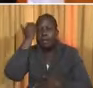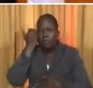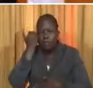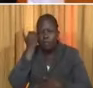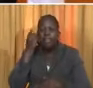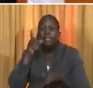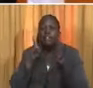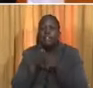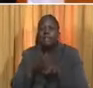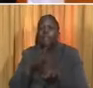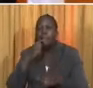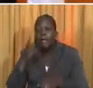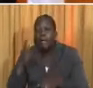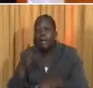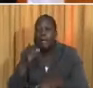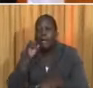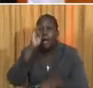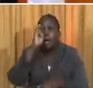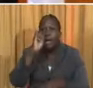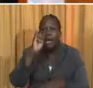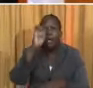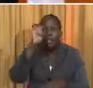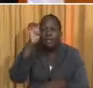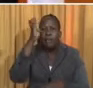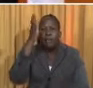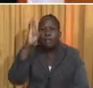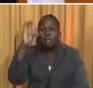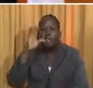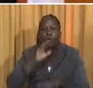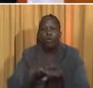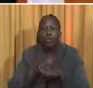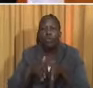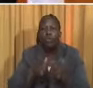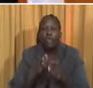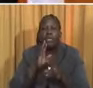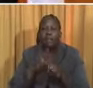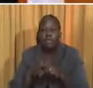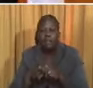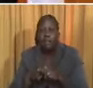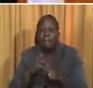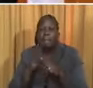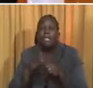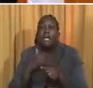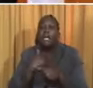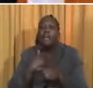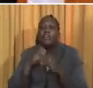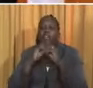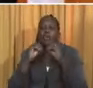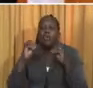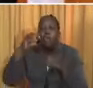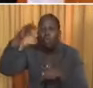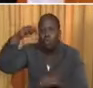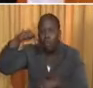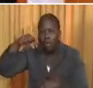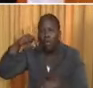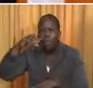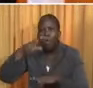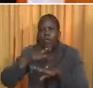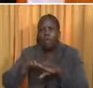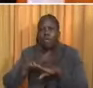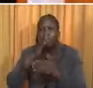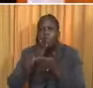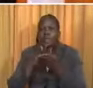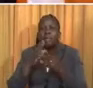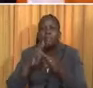breath that the IBC was properly constituted with 3 commissioners but lacked quorum to transact business and conduct